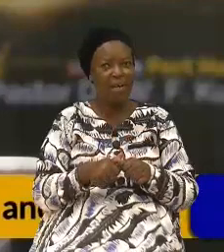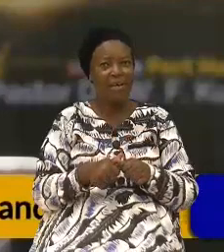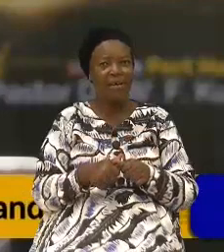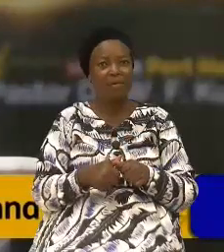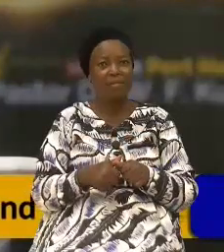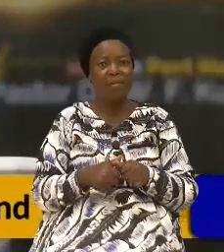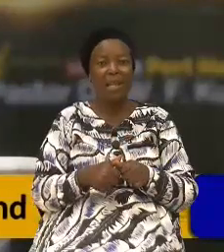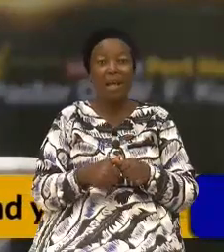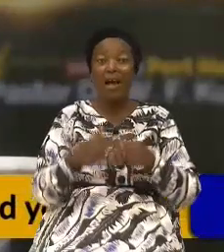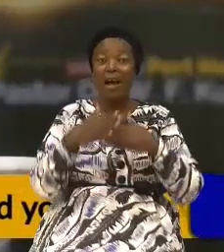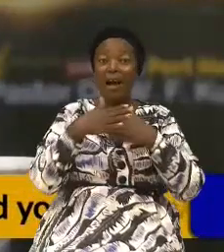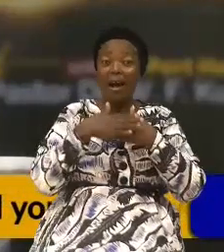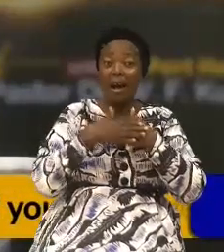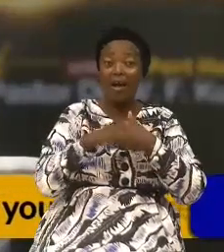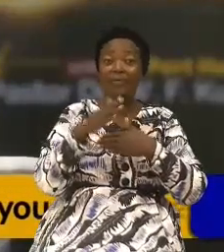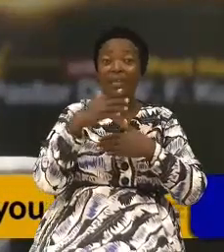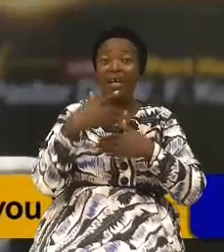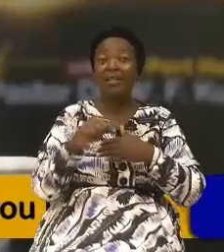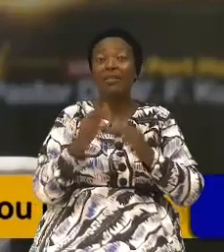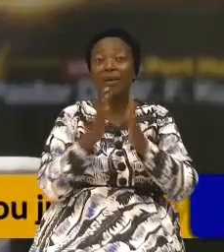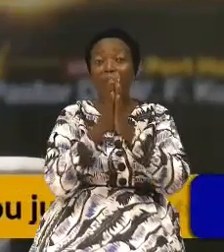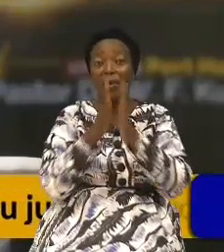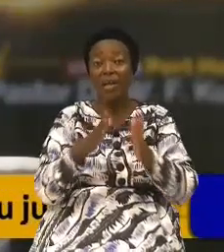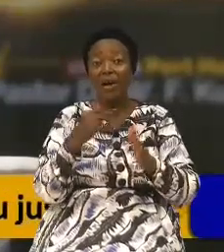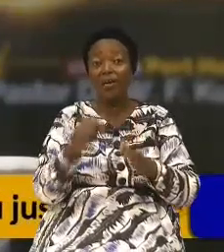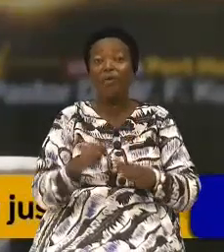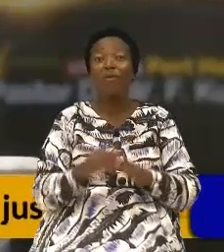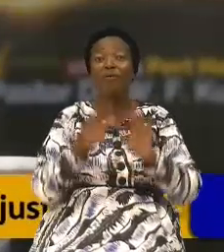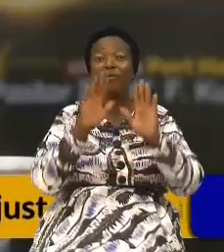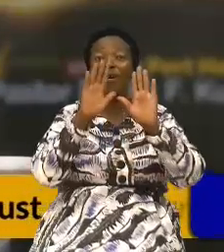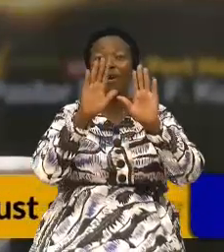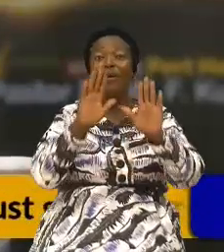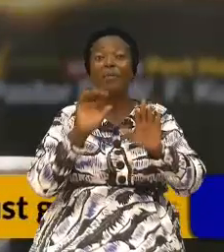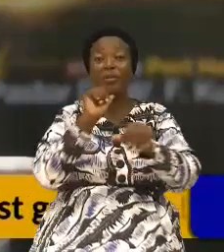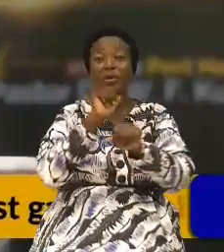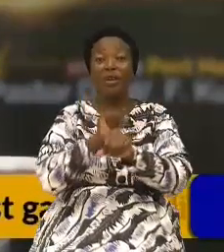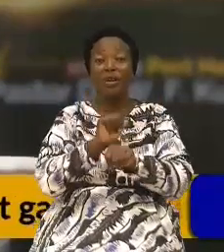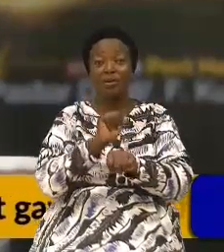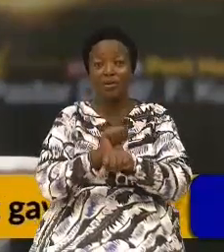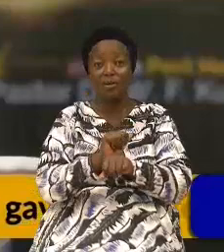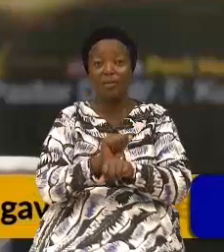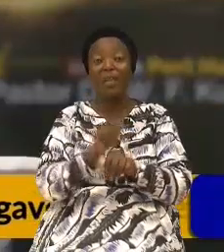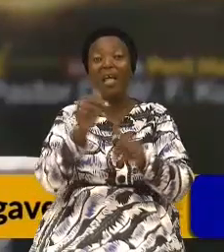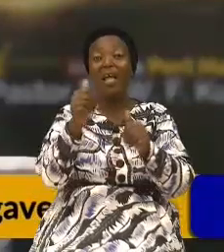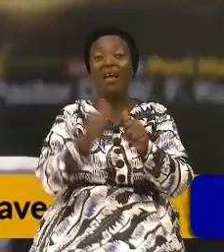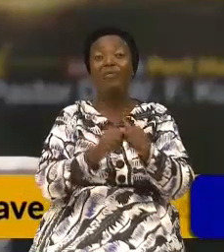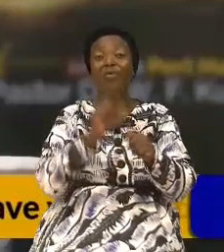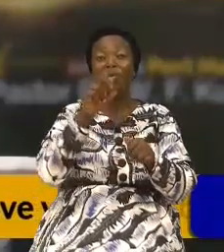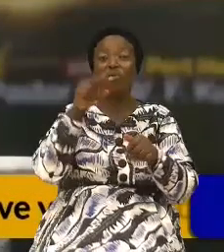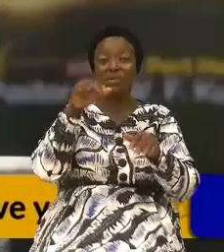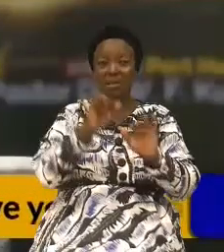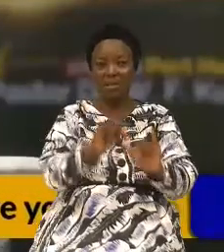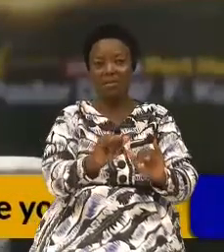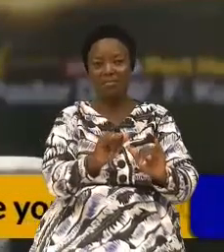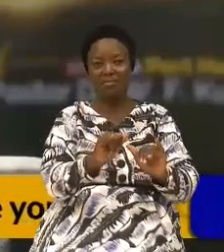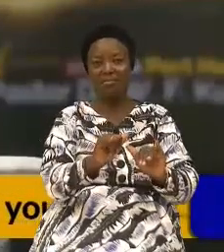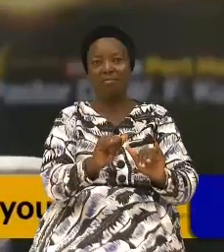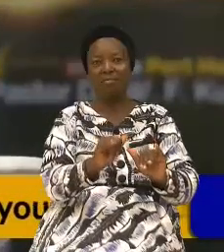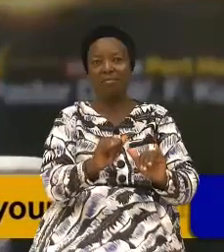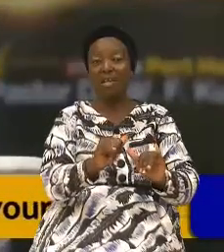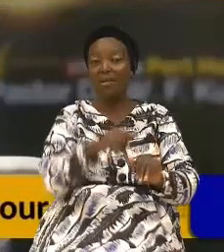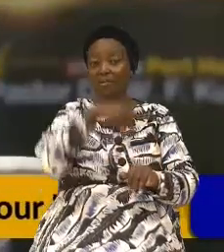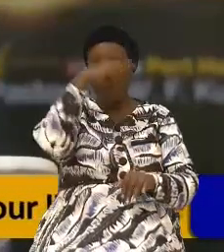after the prayer of miracle, everyone will stay where you are.